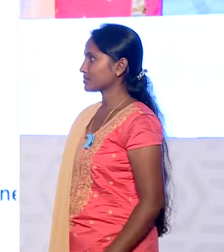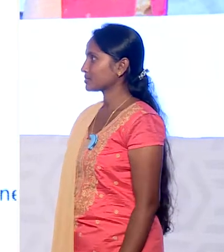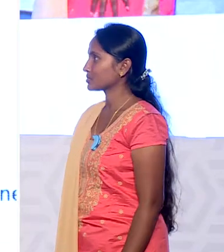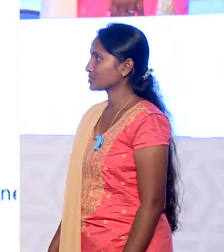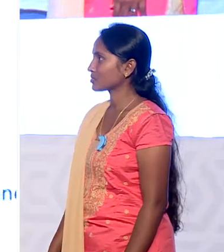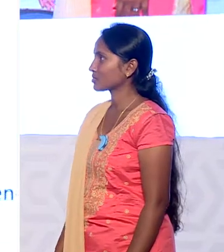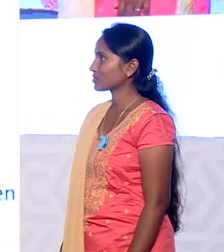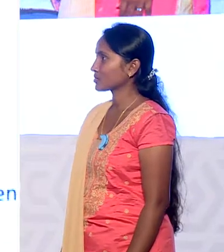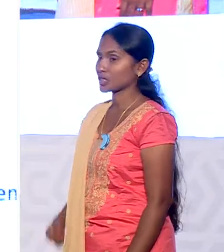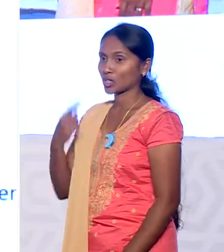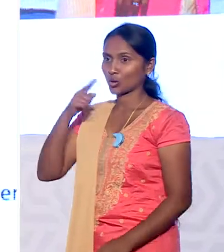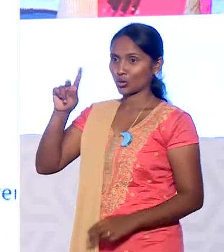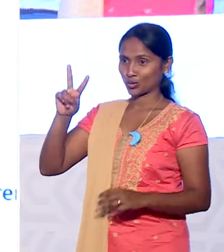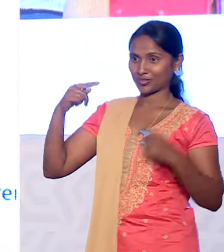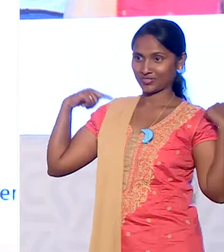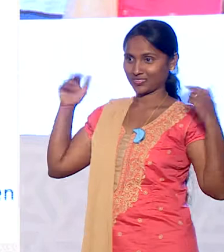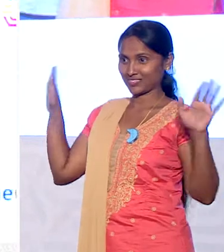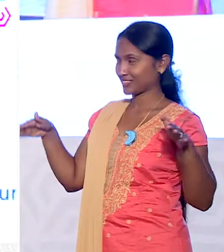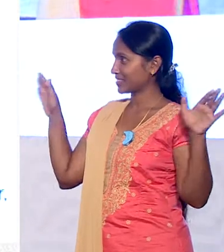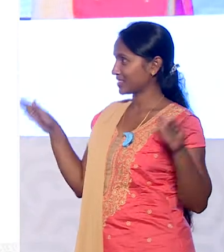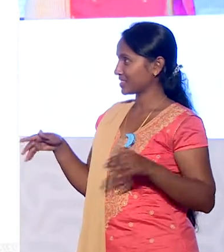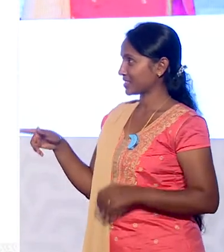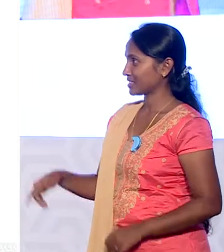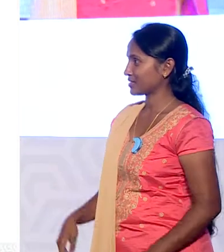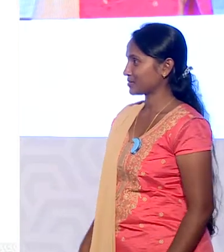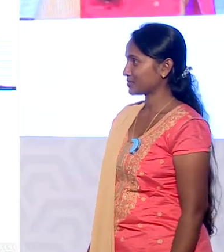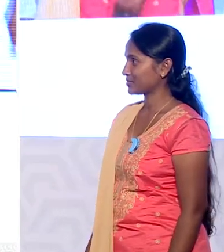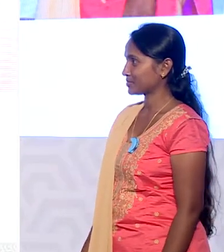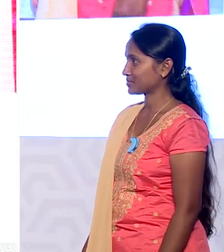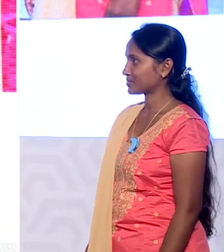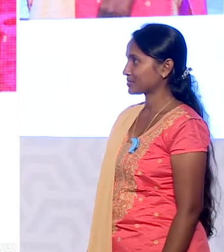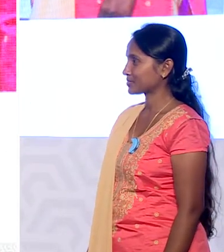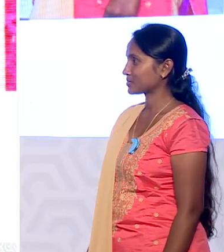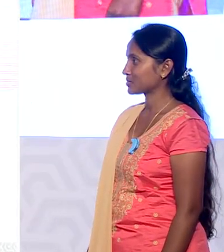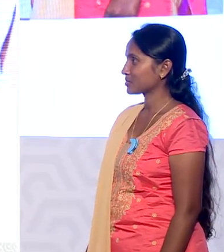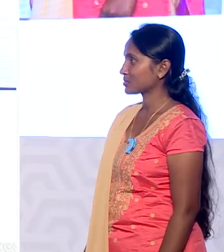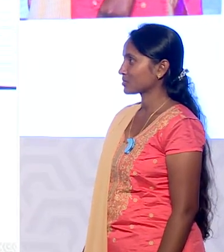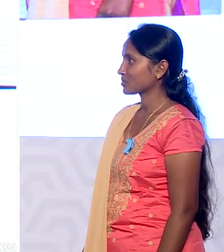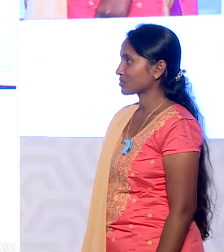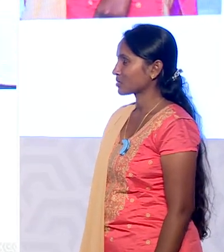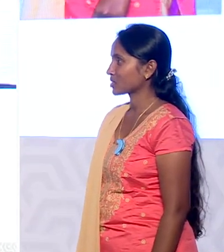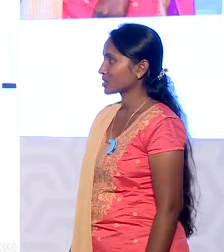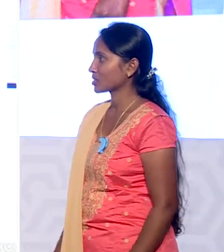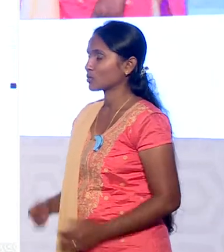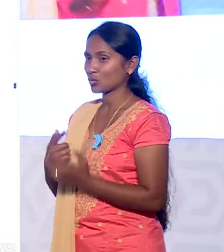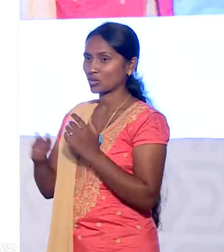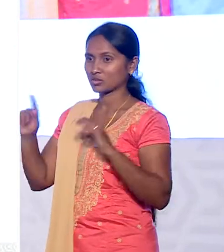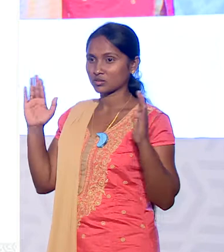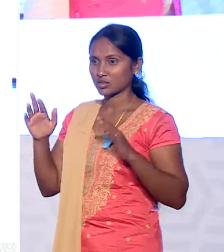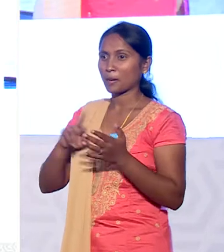Those two wings represent three things I am obsessed with. What inclusion means to